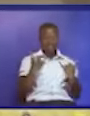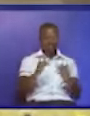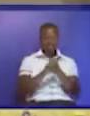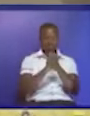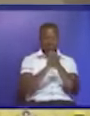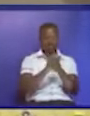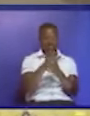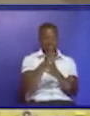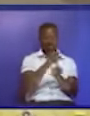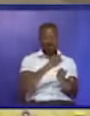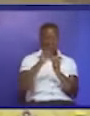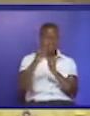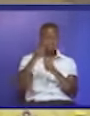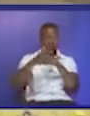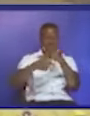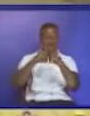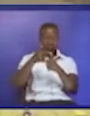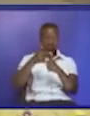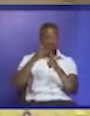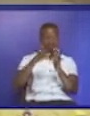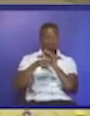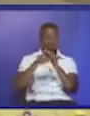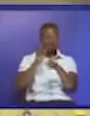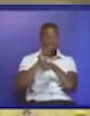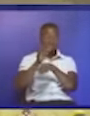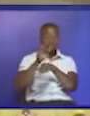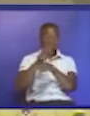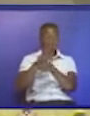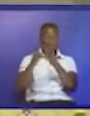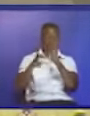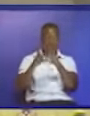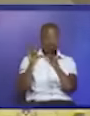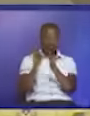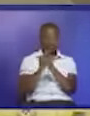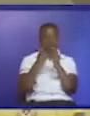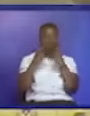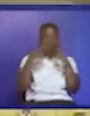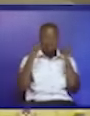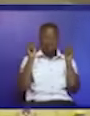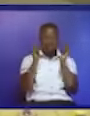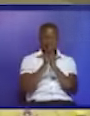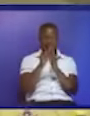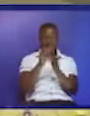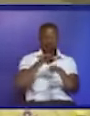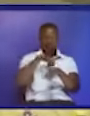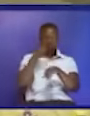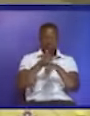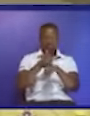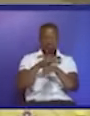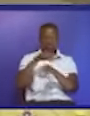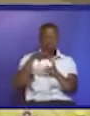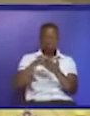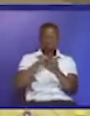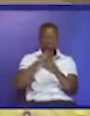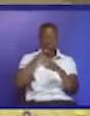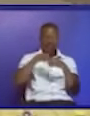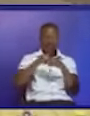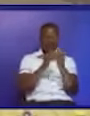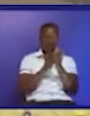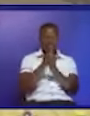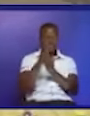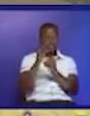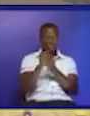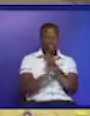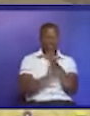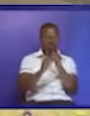the word of His grace and to the ministry of the Holy Spirit. And I declare that you be established and grounded in righteousness. You go